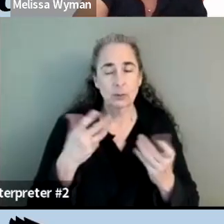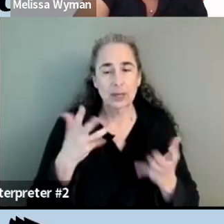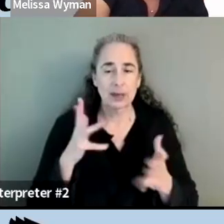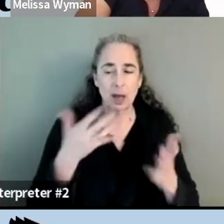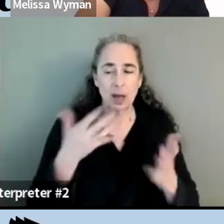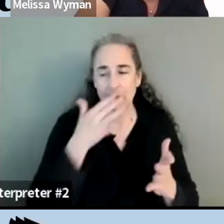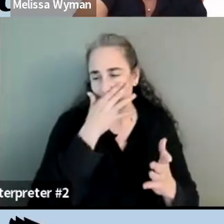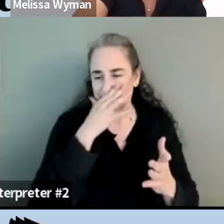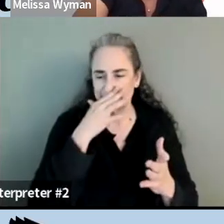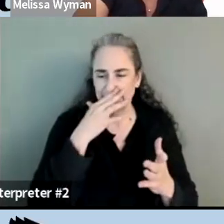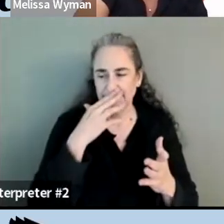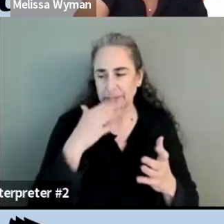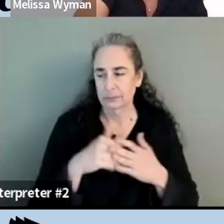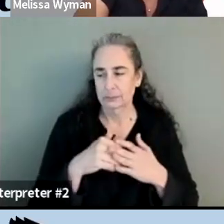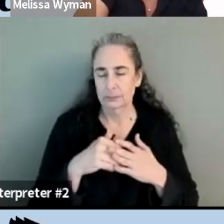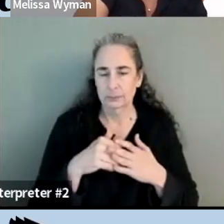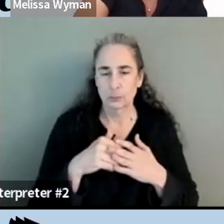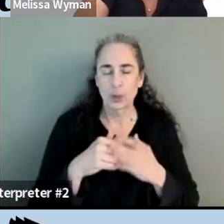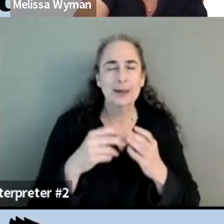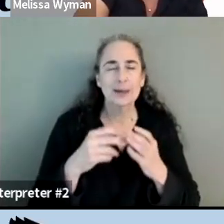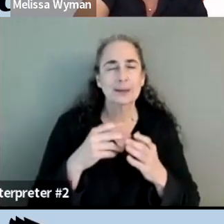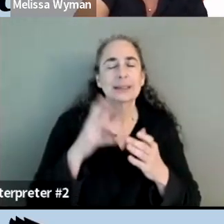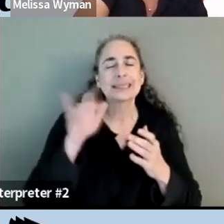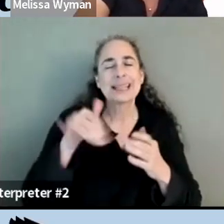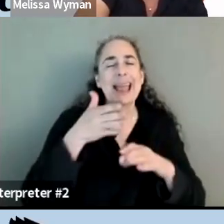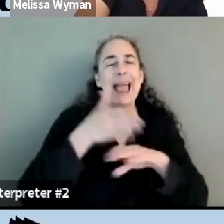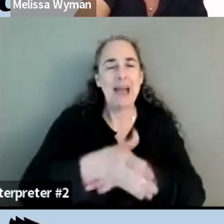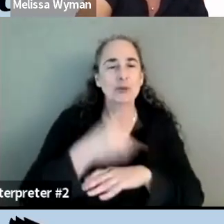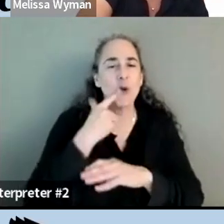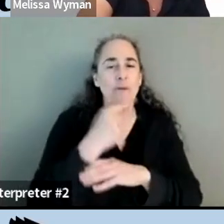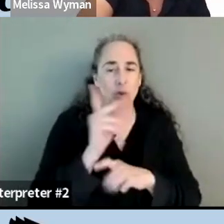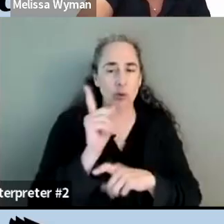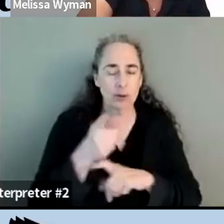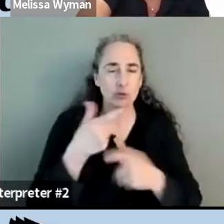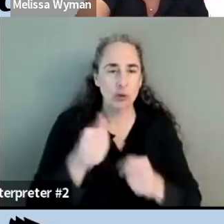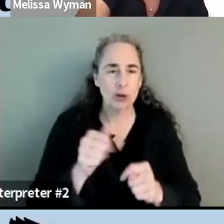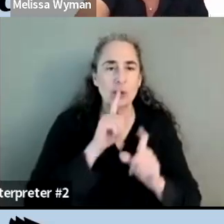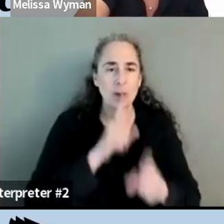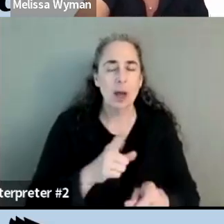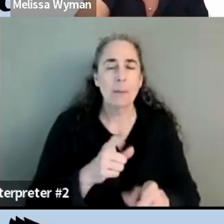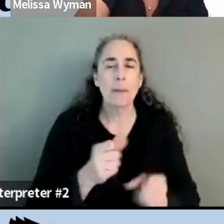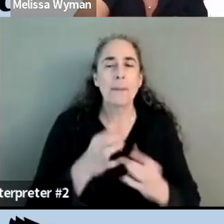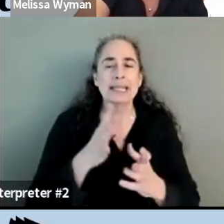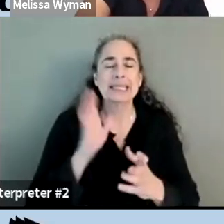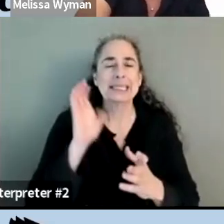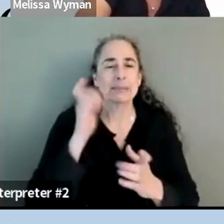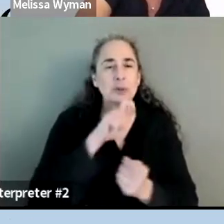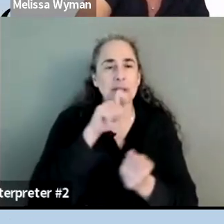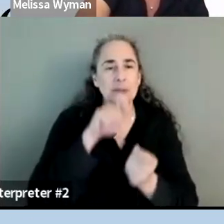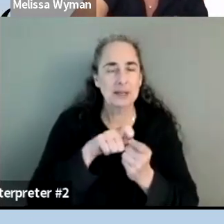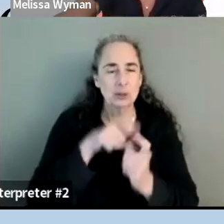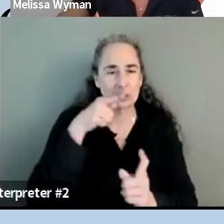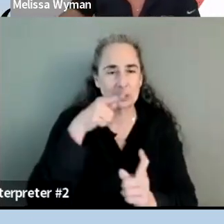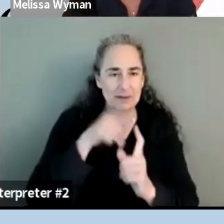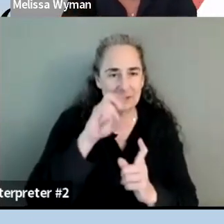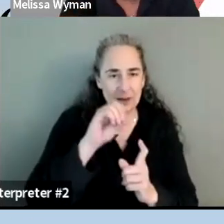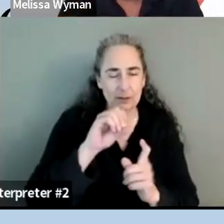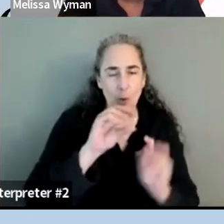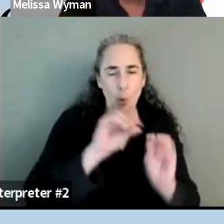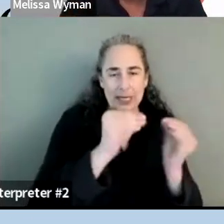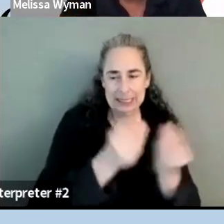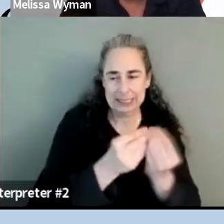of stay around for a few minutes and try to answer them. But a lot of them seem to be specific to an organization, so we can